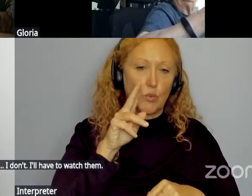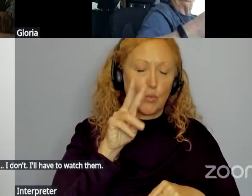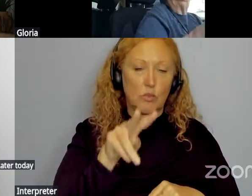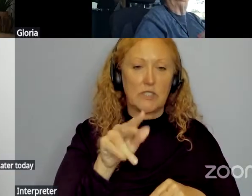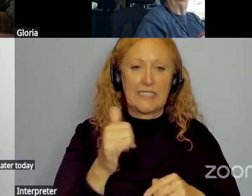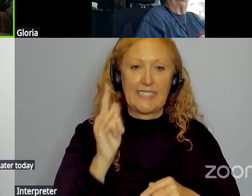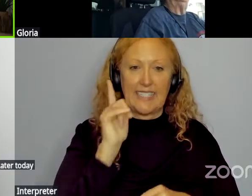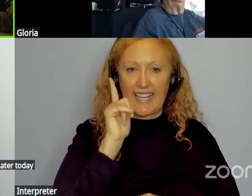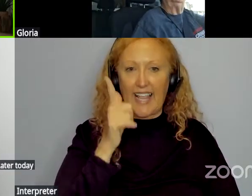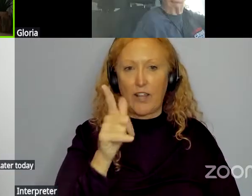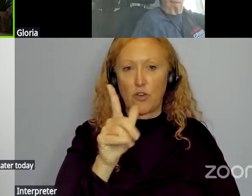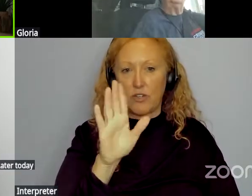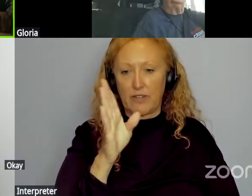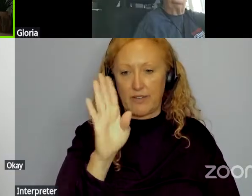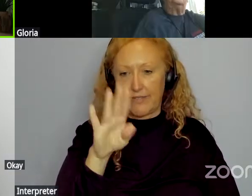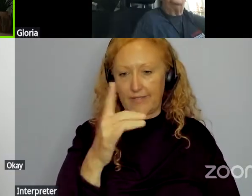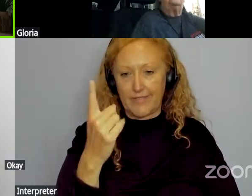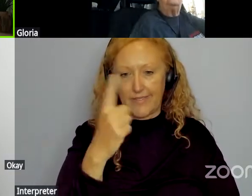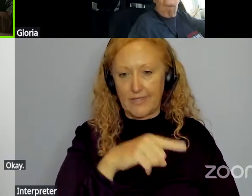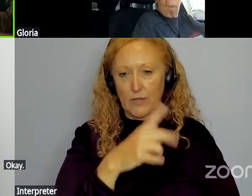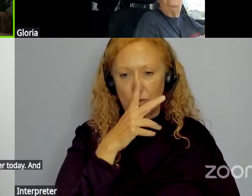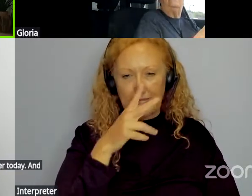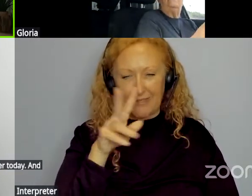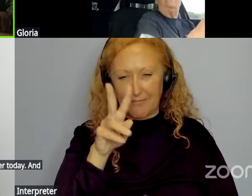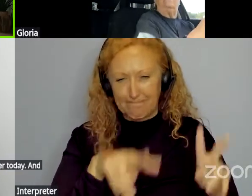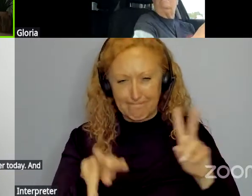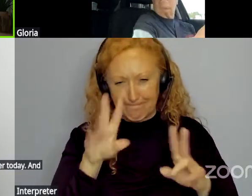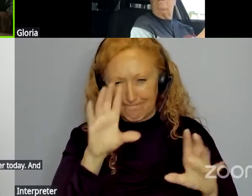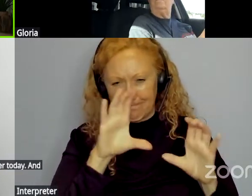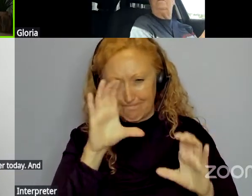today Okay. and see.